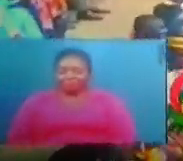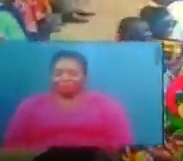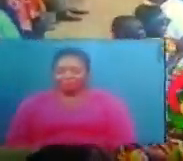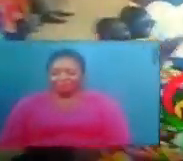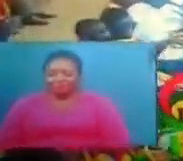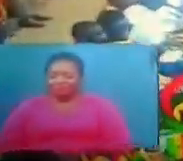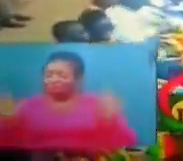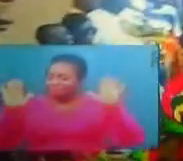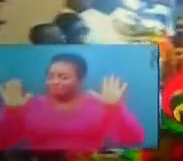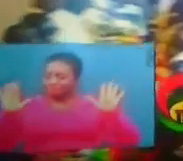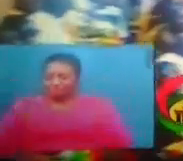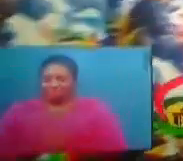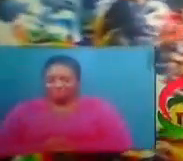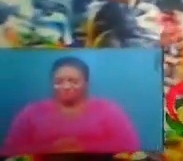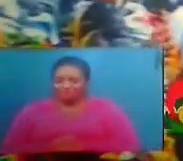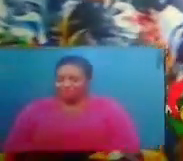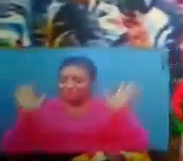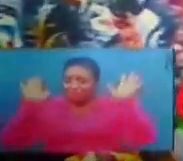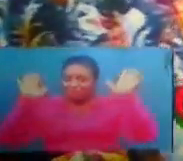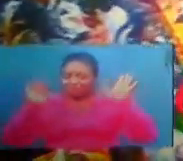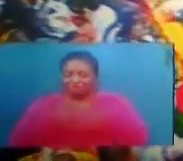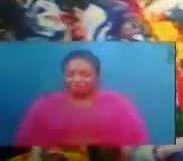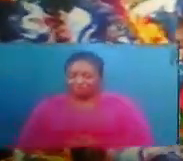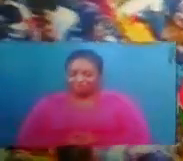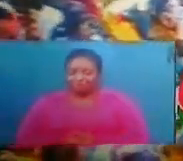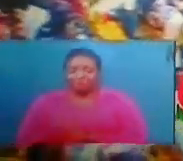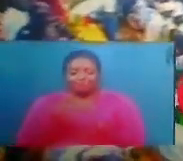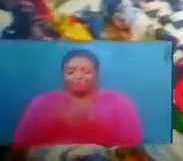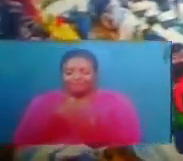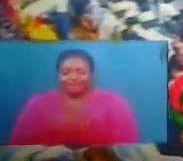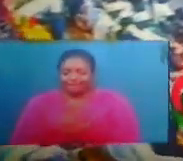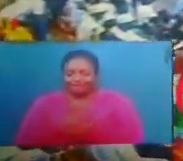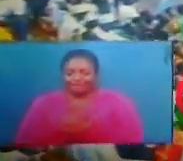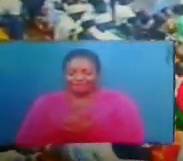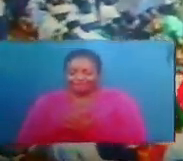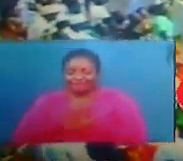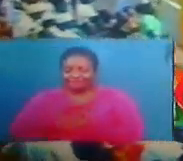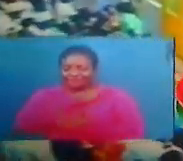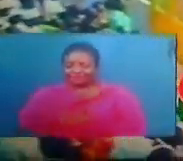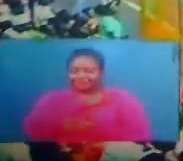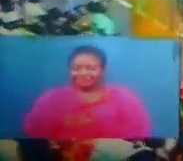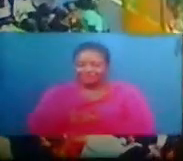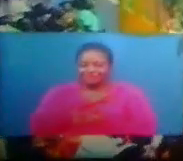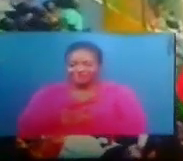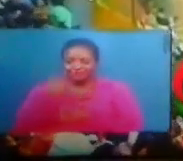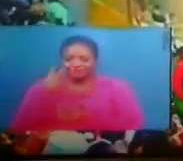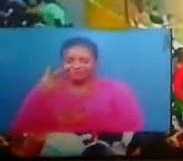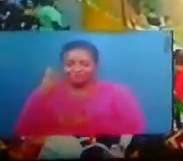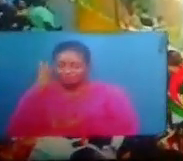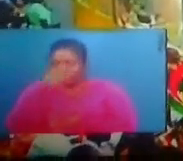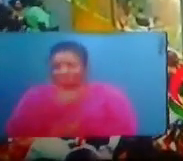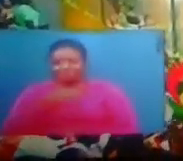amazing. That was amazing. Again, shouts from the Baba Yara Sports Stadium